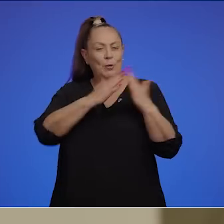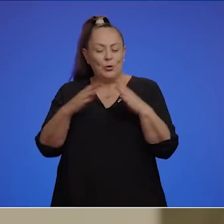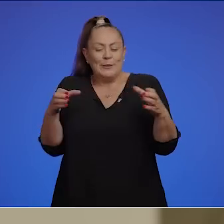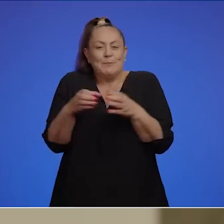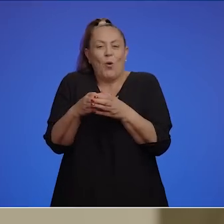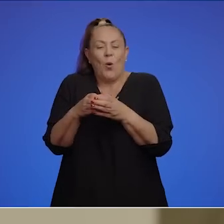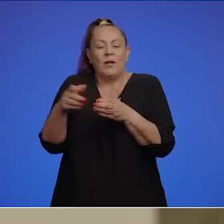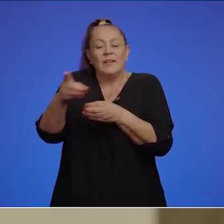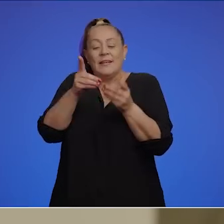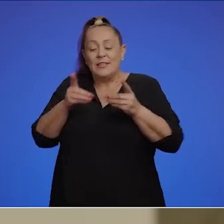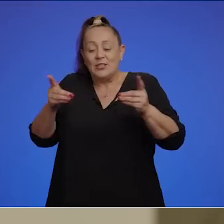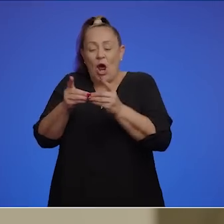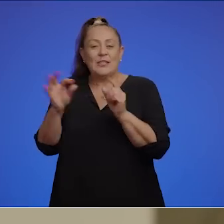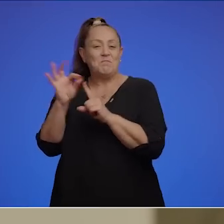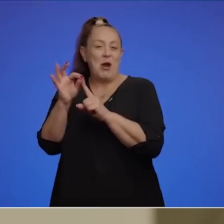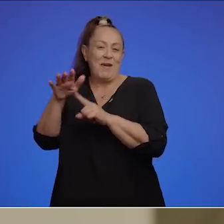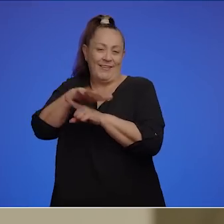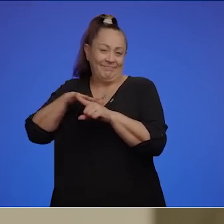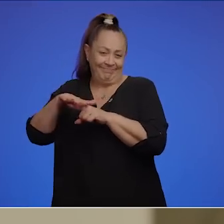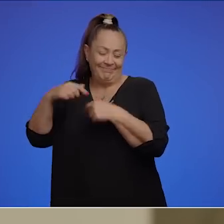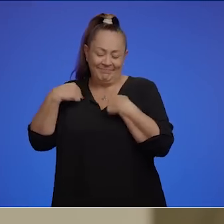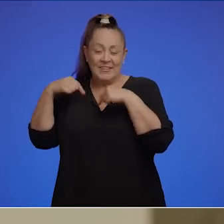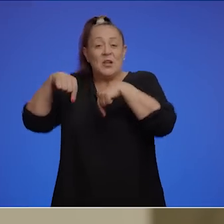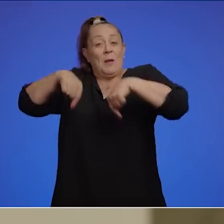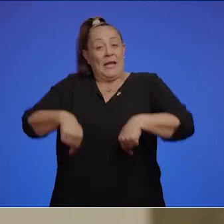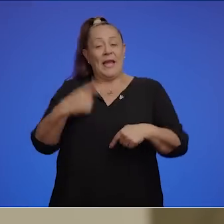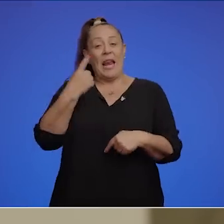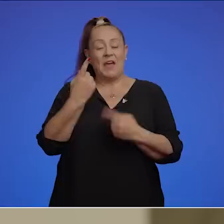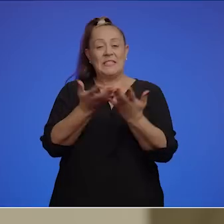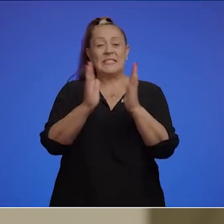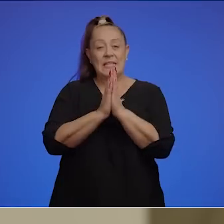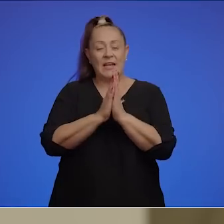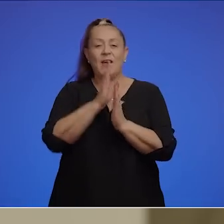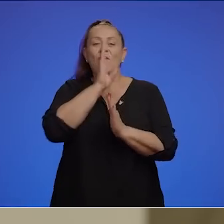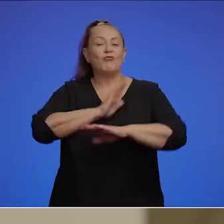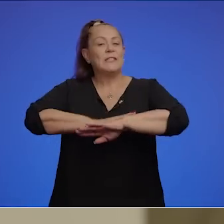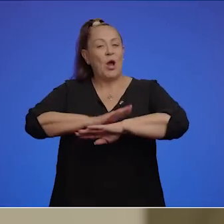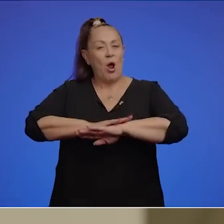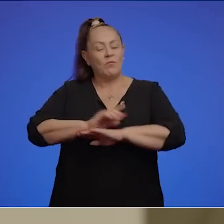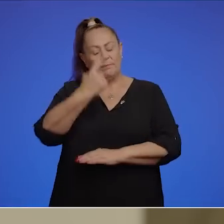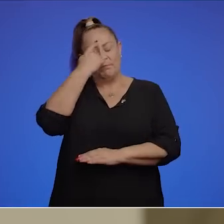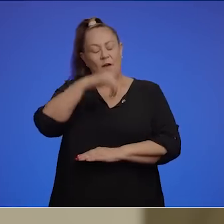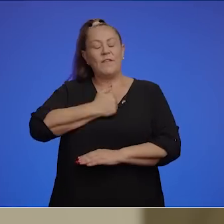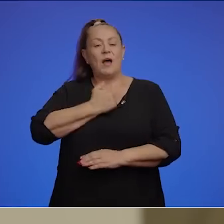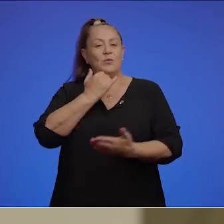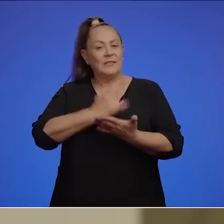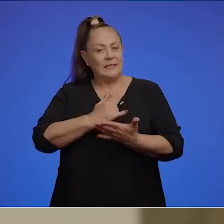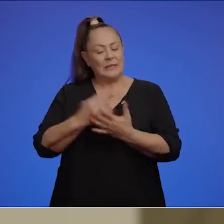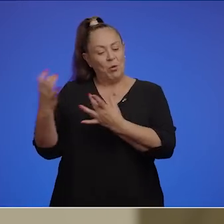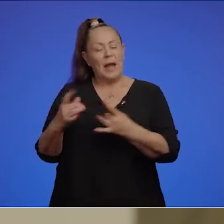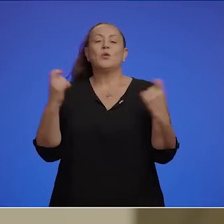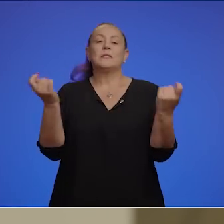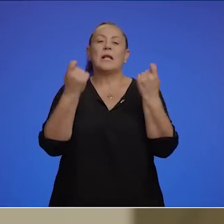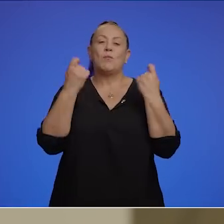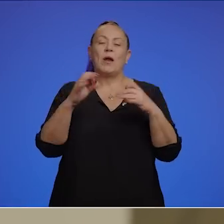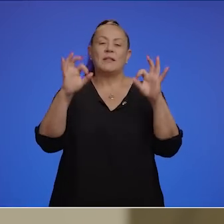in the Diocese of Parramatta. On this 11th Sunday in Ordinary Time, let us call to mind our sins and so prepare ourselves to celebrate these